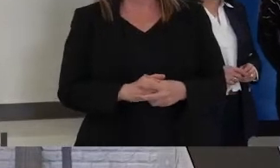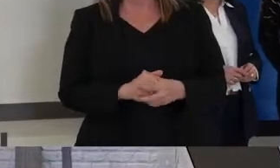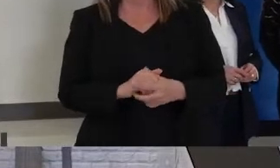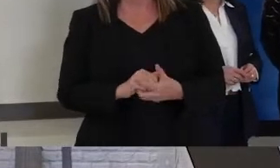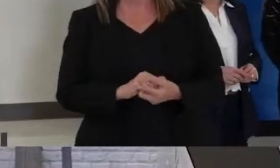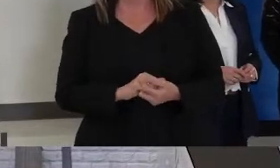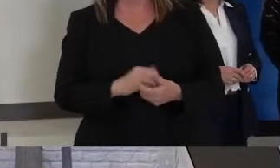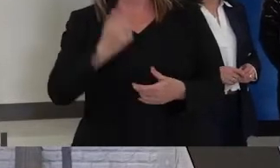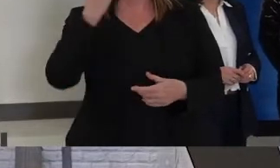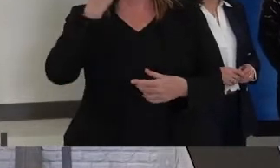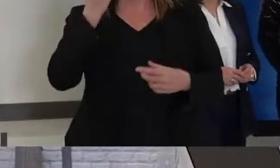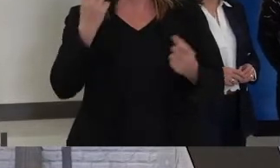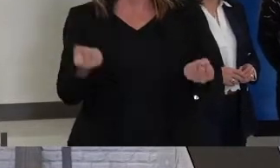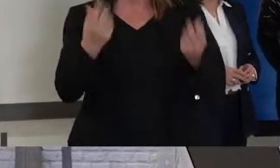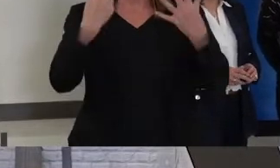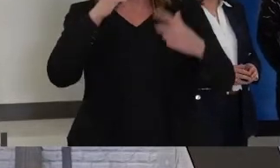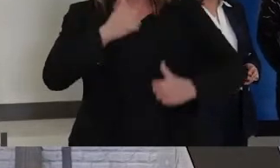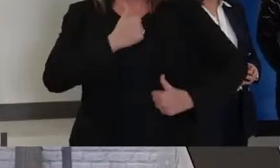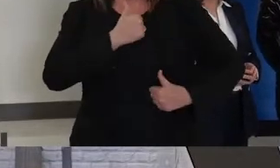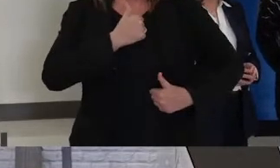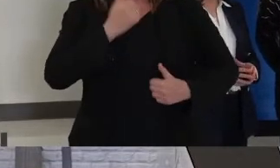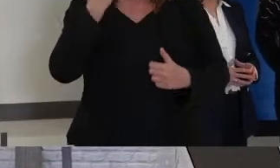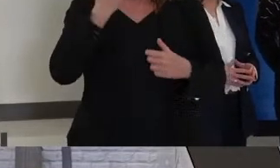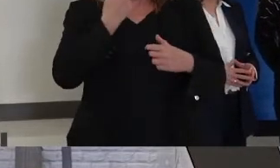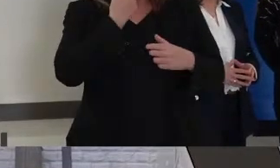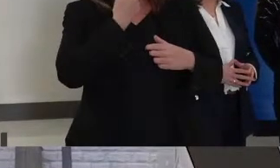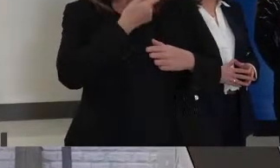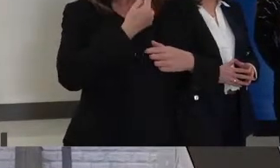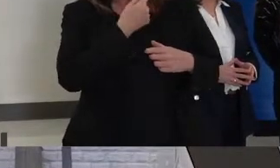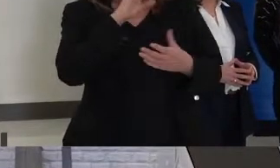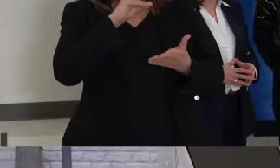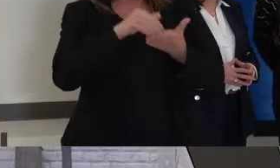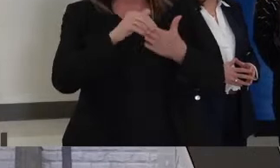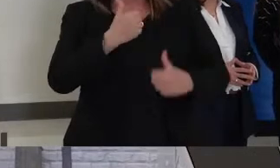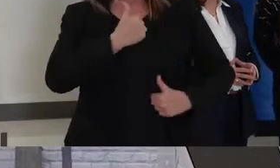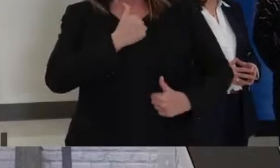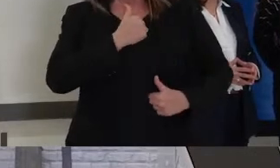was wondering how many of that would be for veterans, because I think you just said 6,000 veterans would be